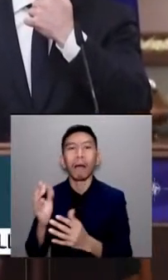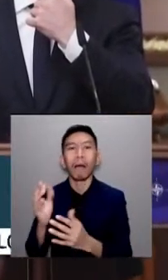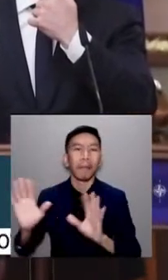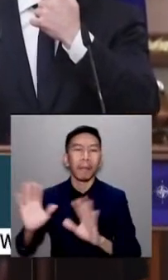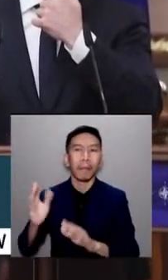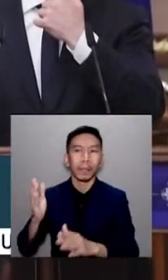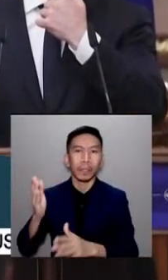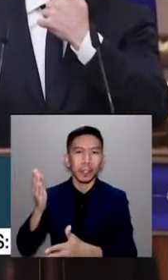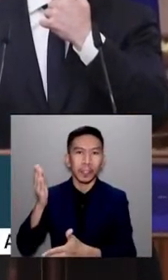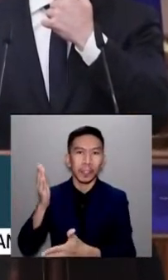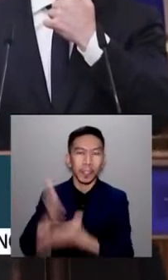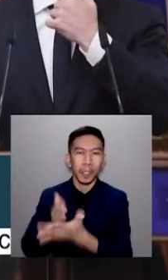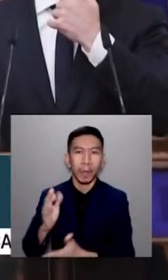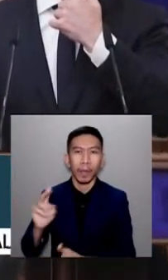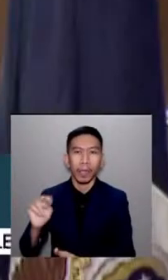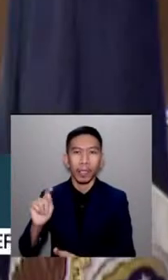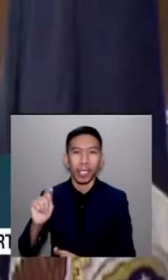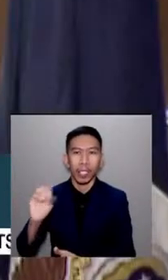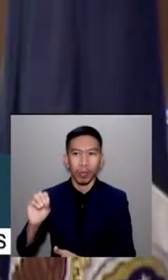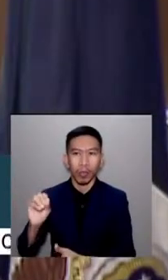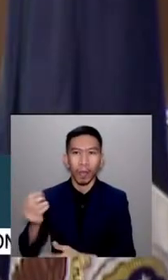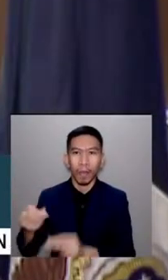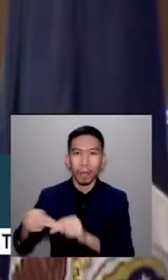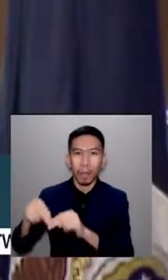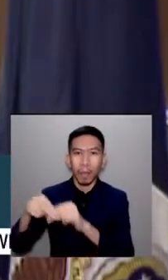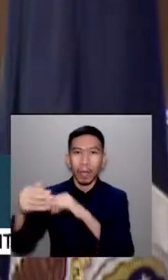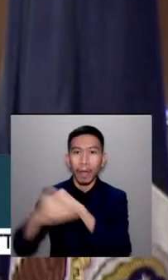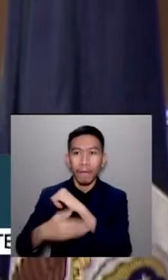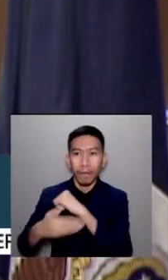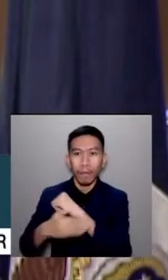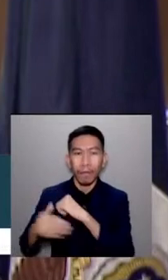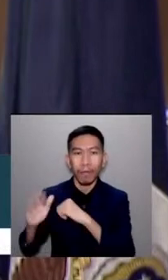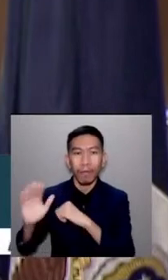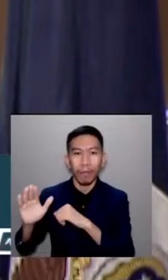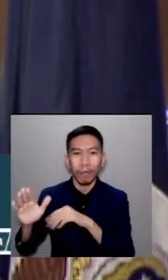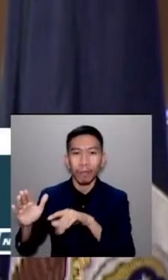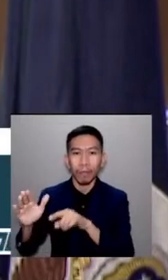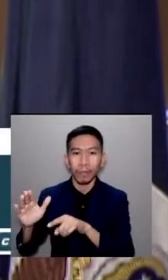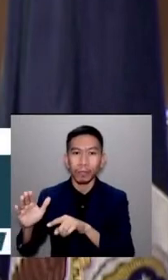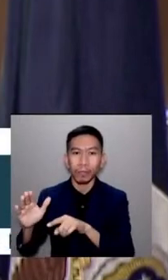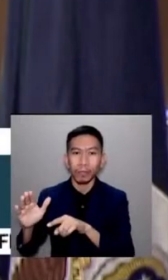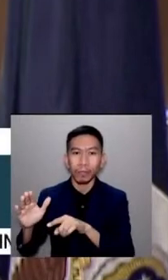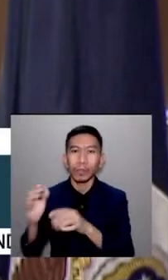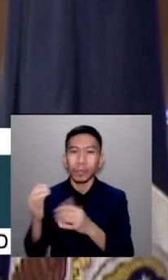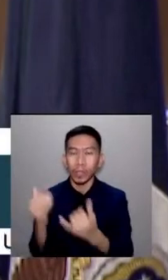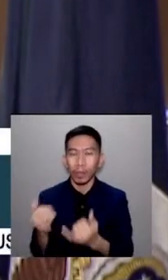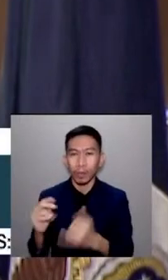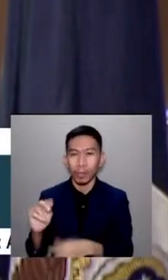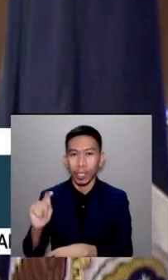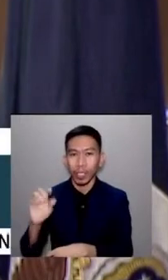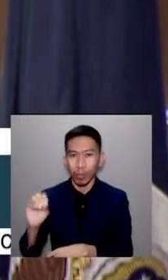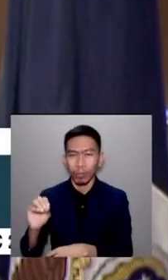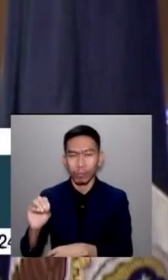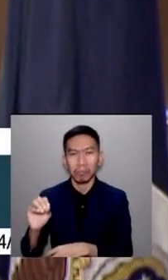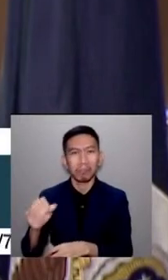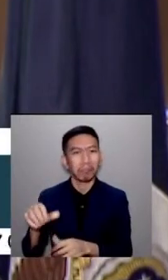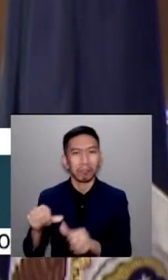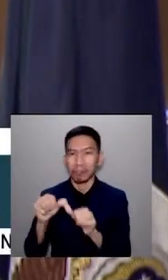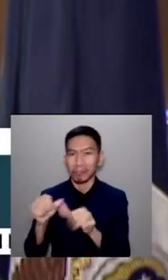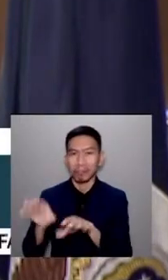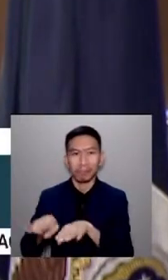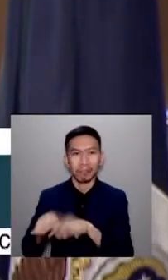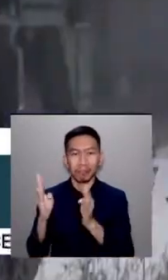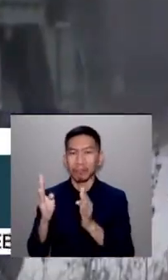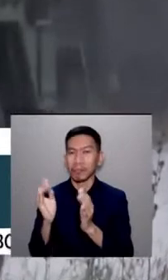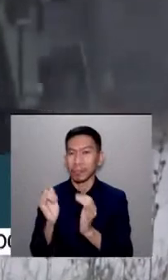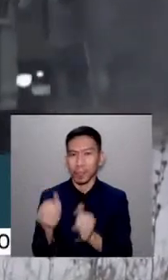of NATO was a non-starter. NATO's door is open, remains open, and that is our